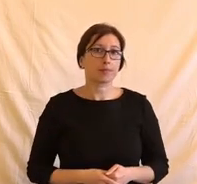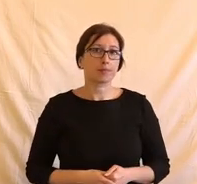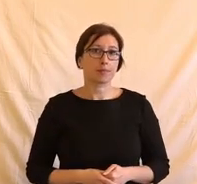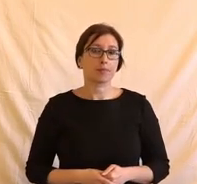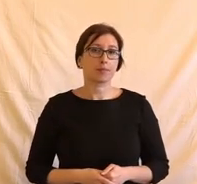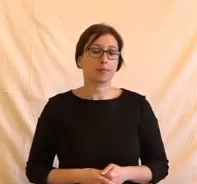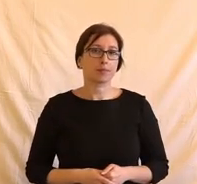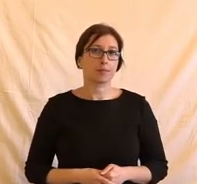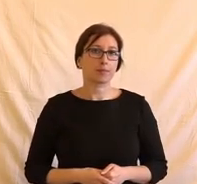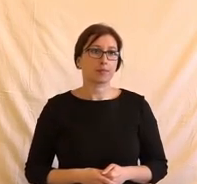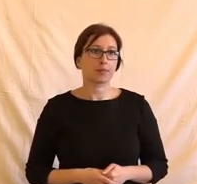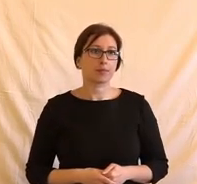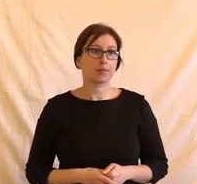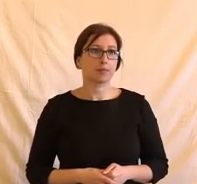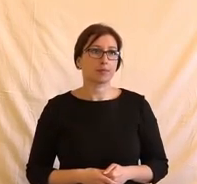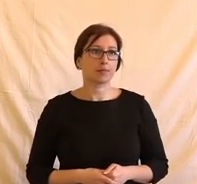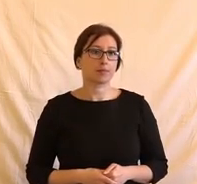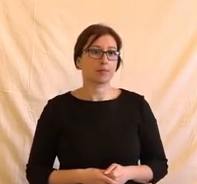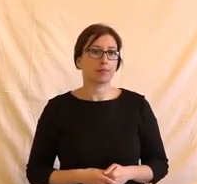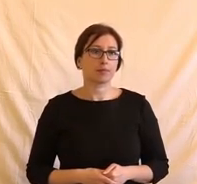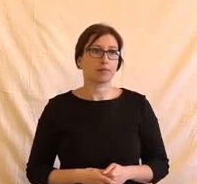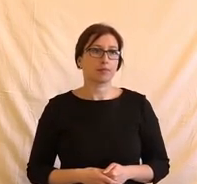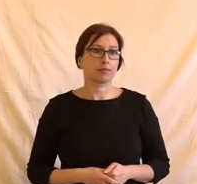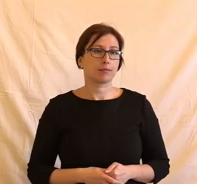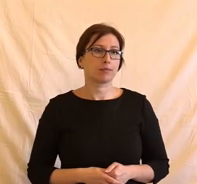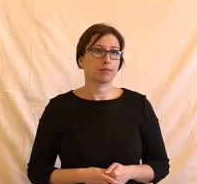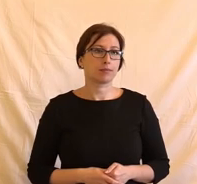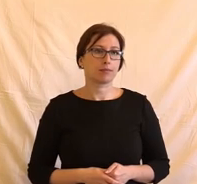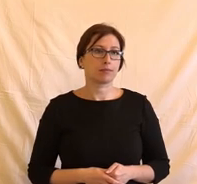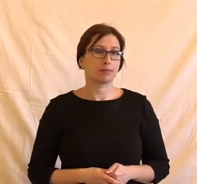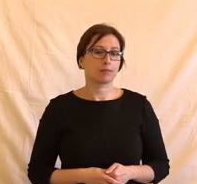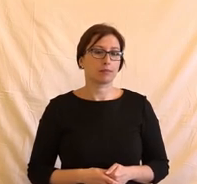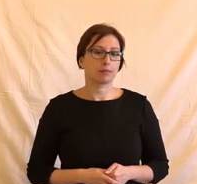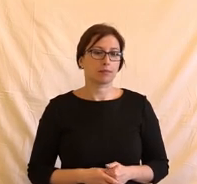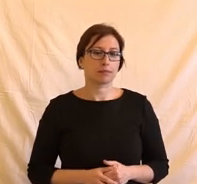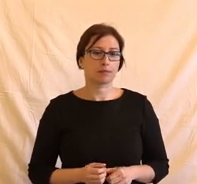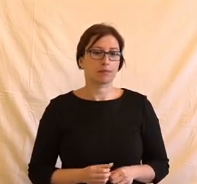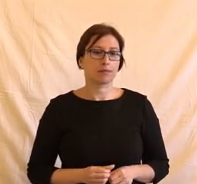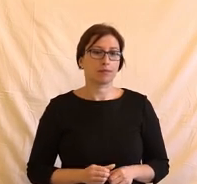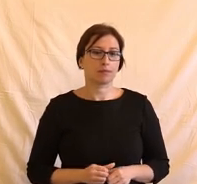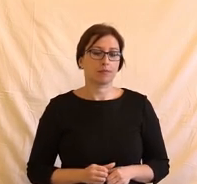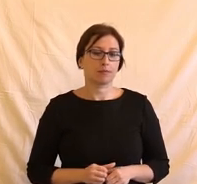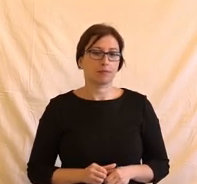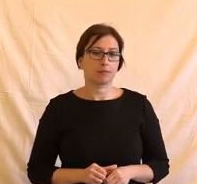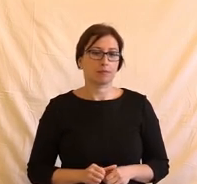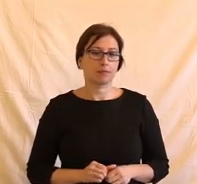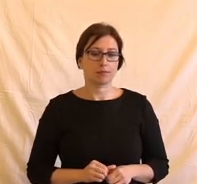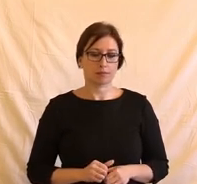what you got from a bank, because a bank was only giving you a promissory